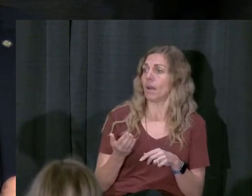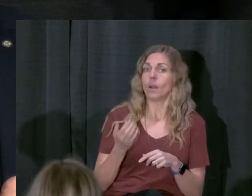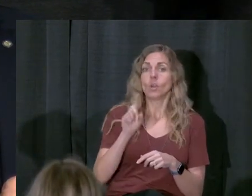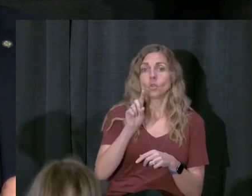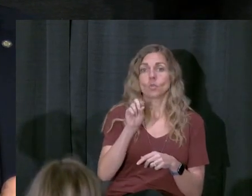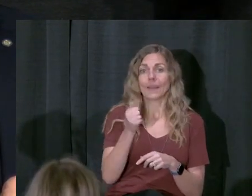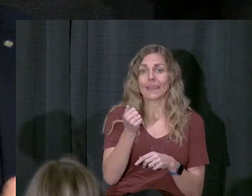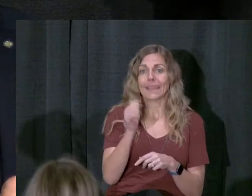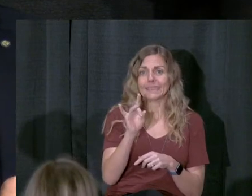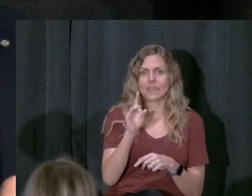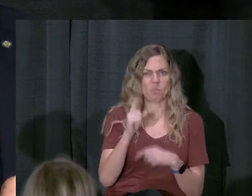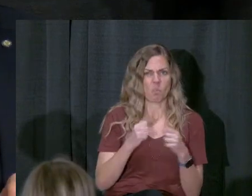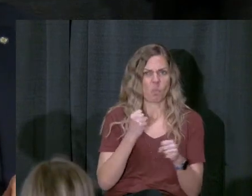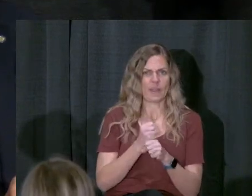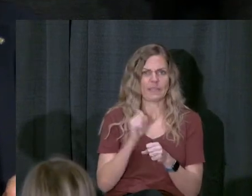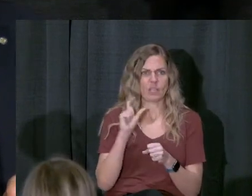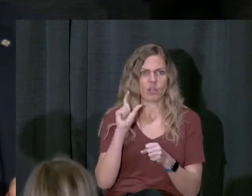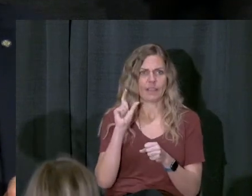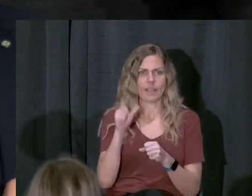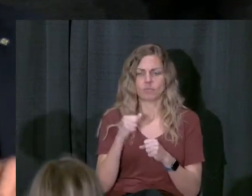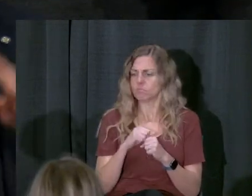I think it was,